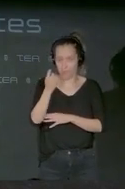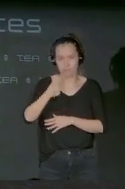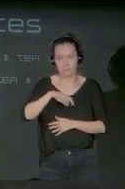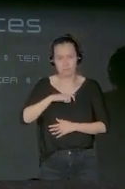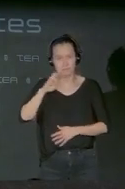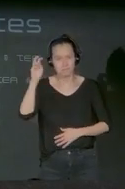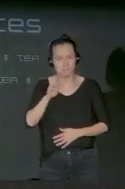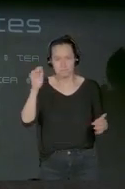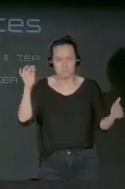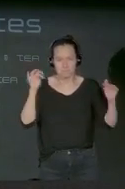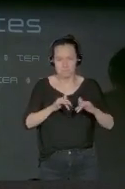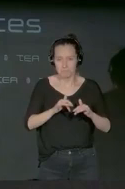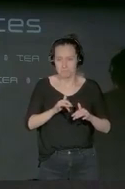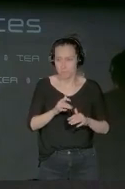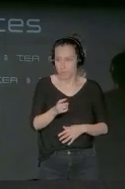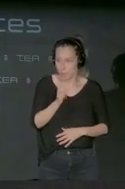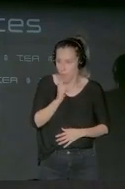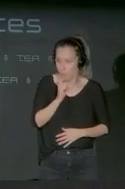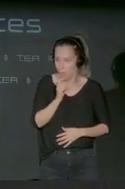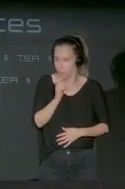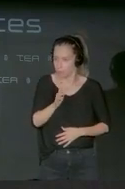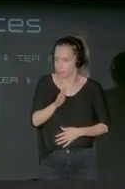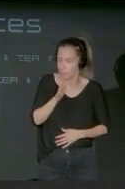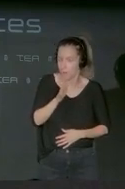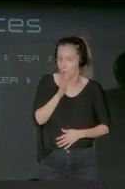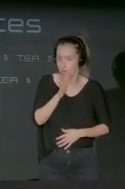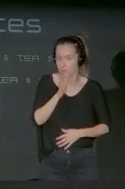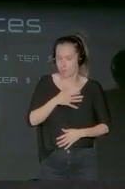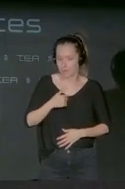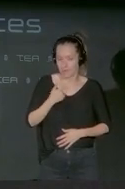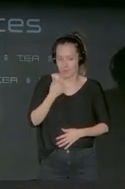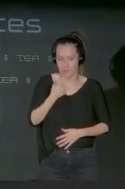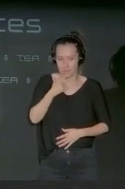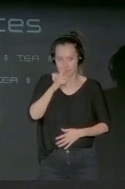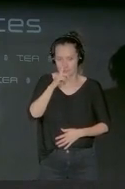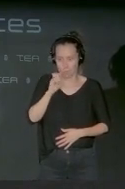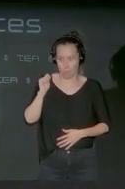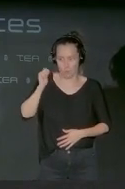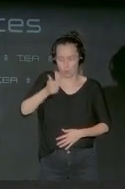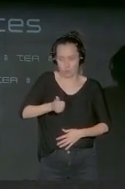evolution over the years. It has been building slowly, but probably